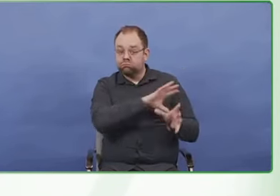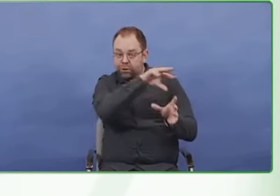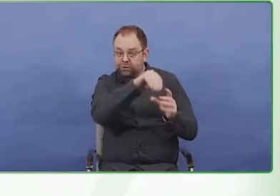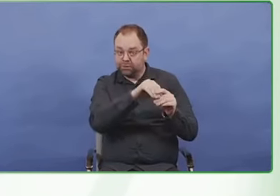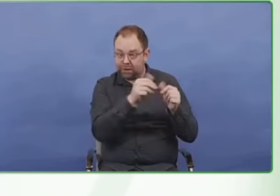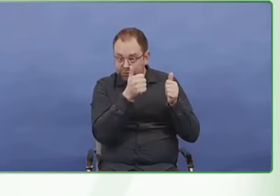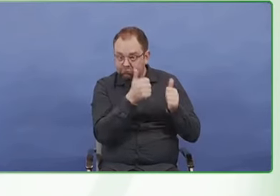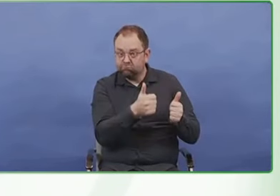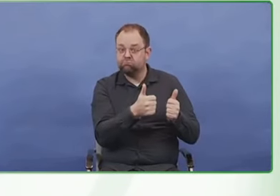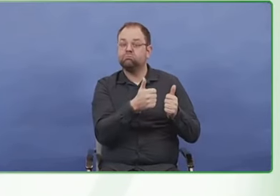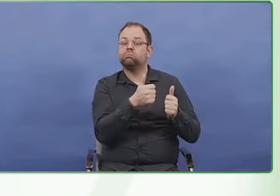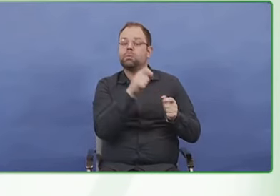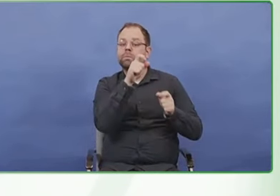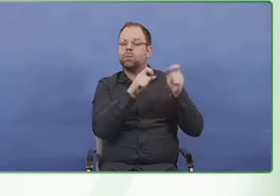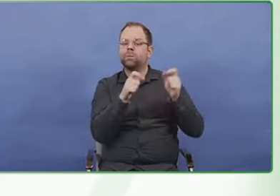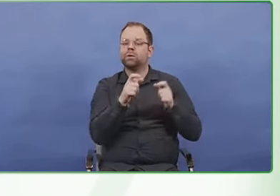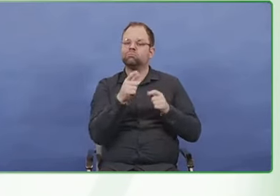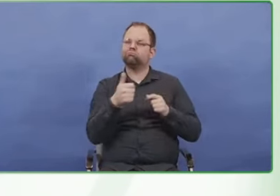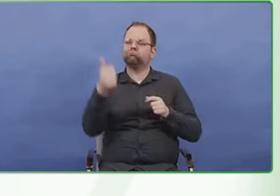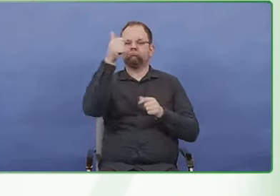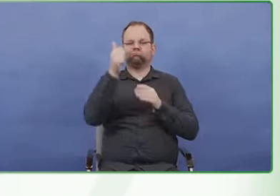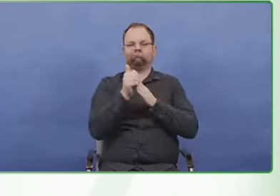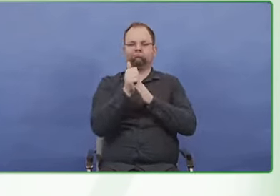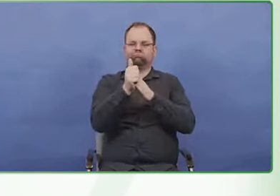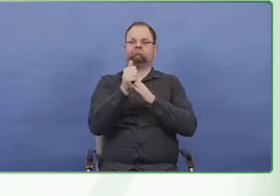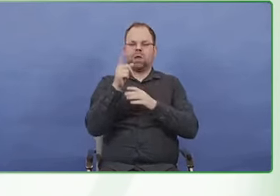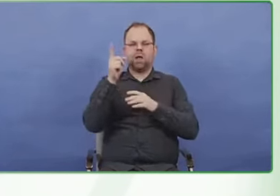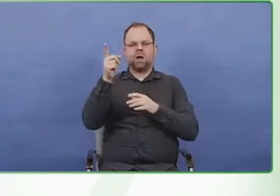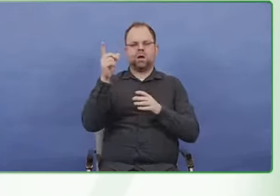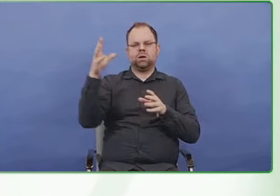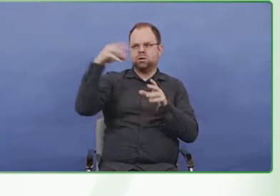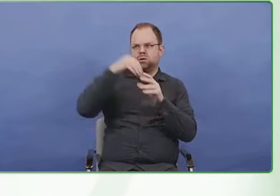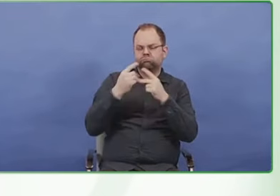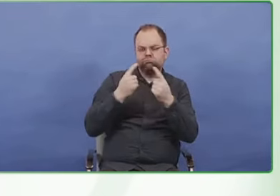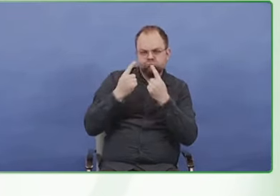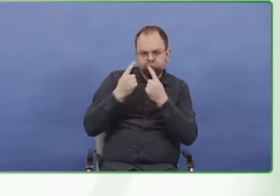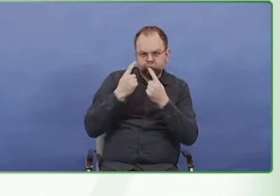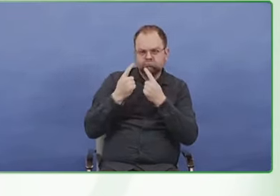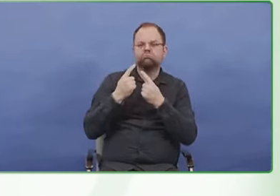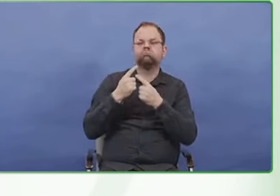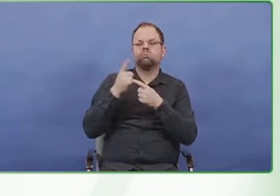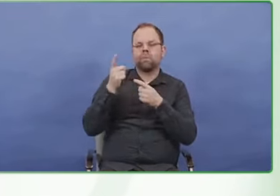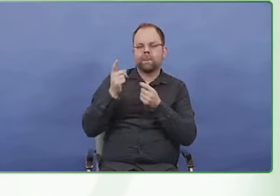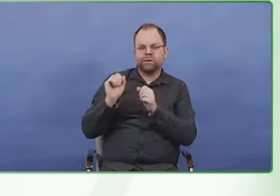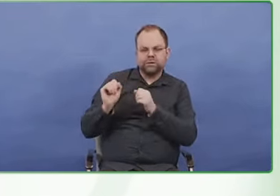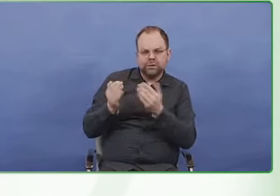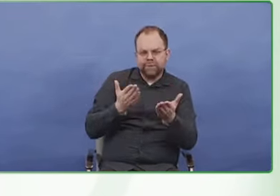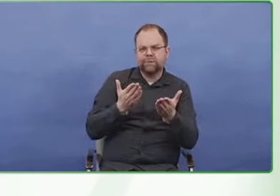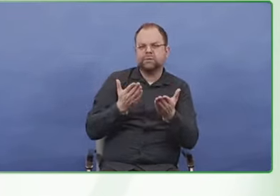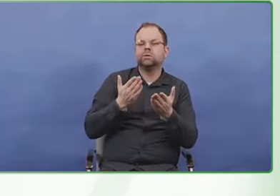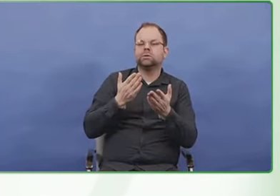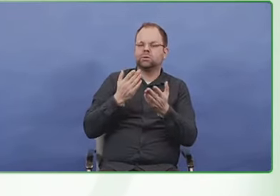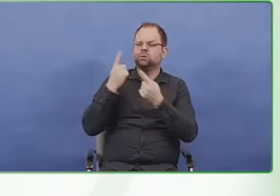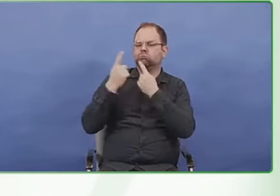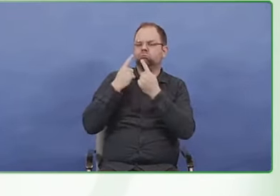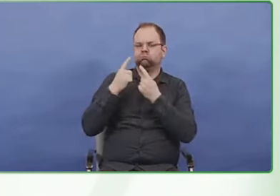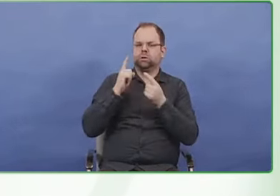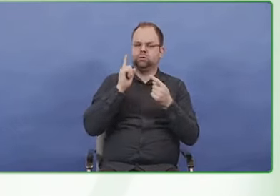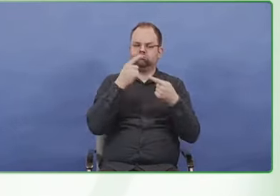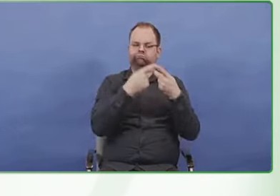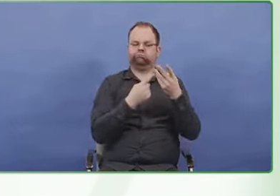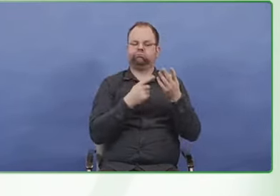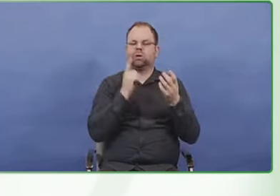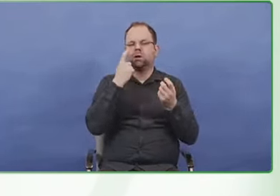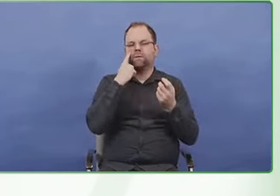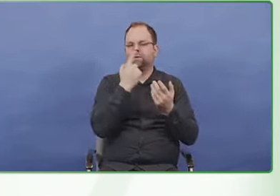other in implementing this actual framework. So there will be a high-level advisory council established. There is a commitment from